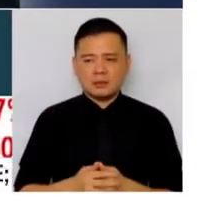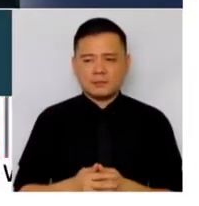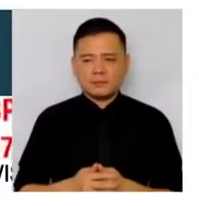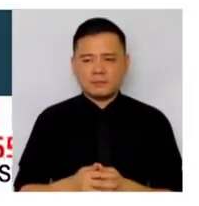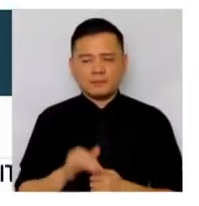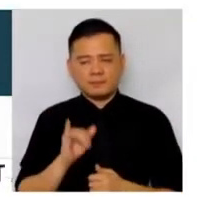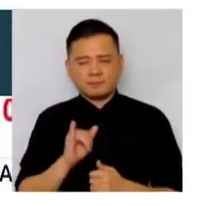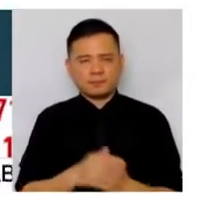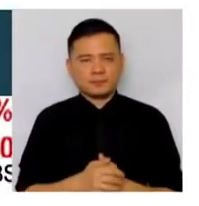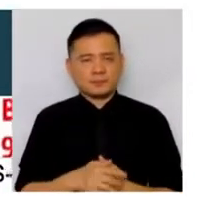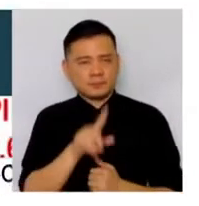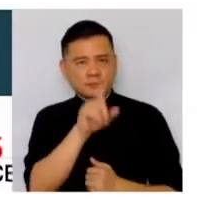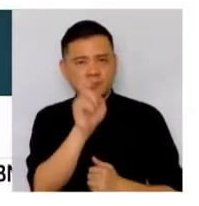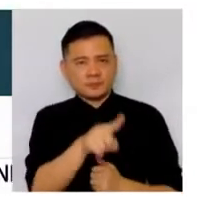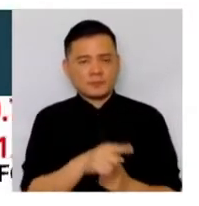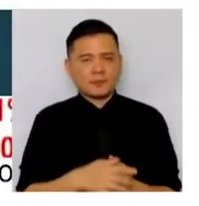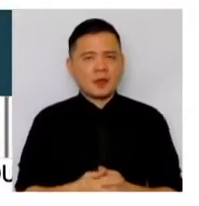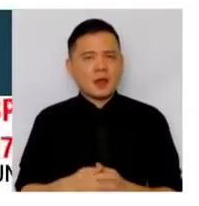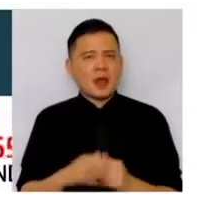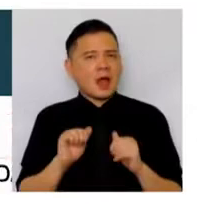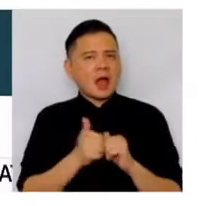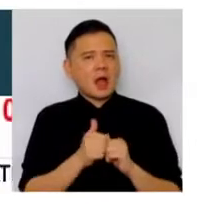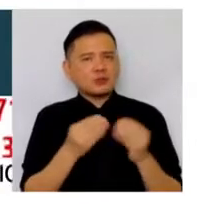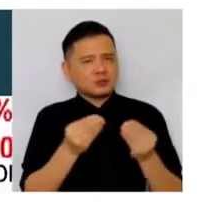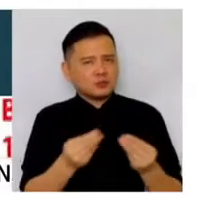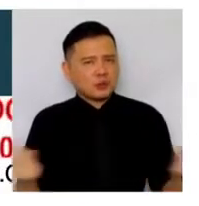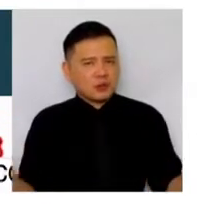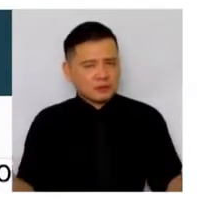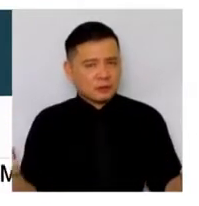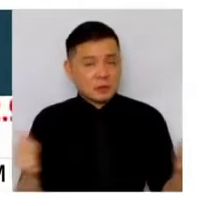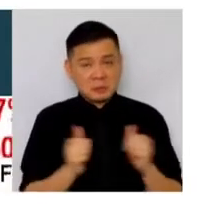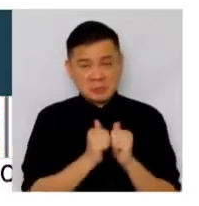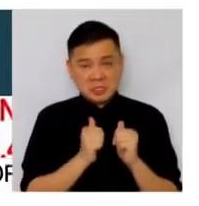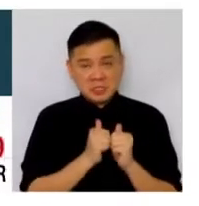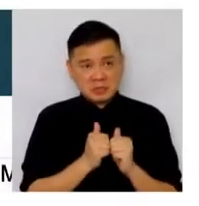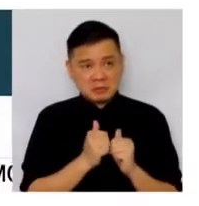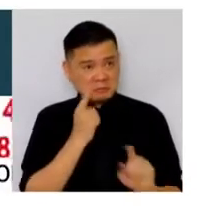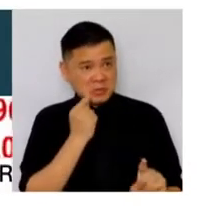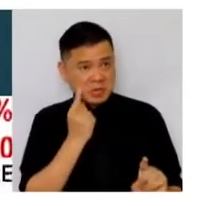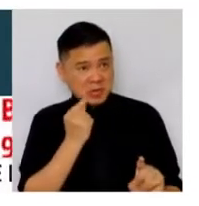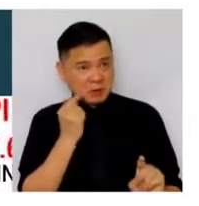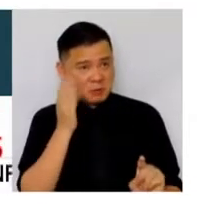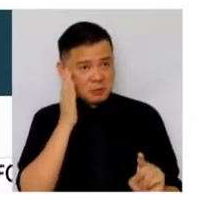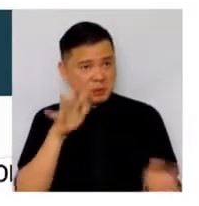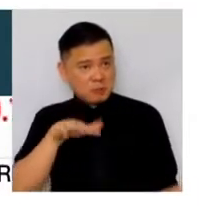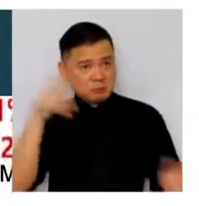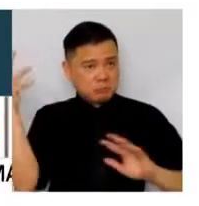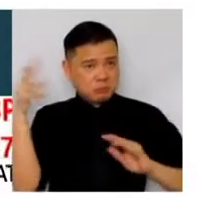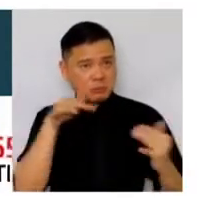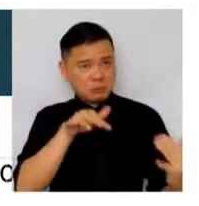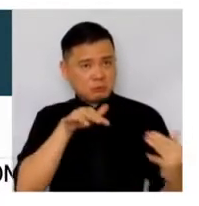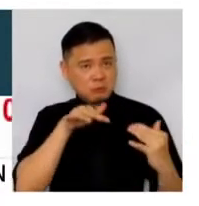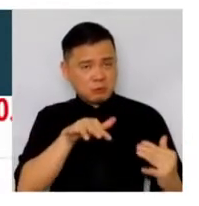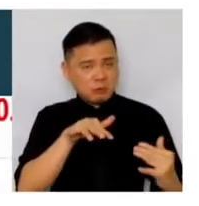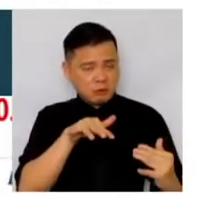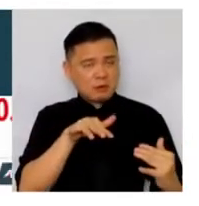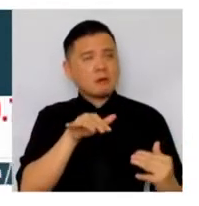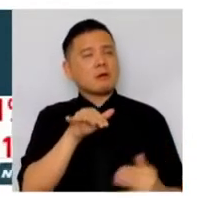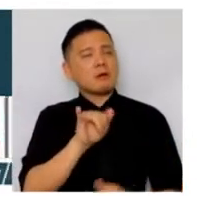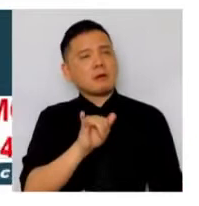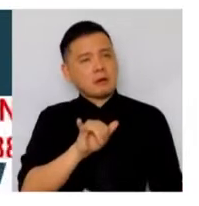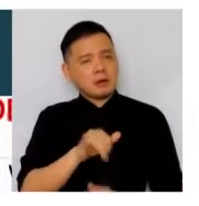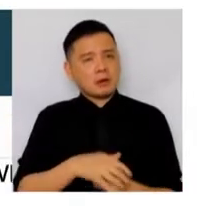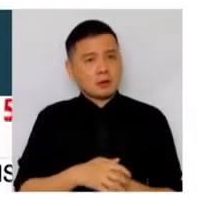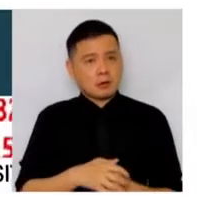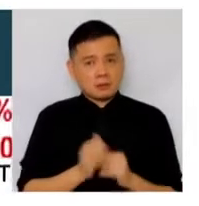So how do you think this will eventually resolve itself? If you highly doubt that it's going to escalate into a full-blown war,